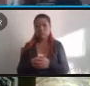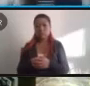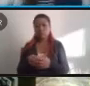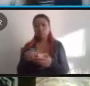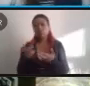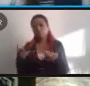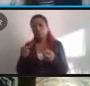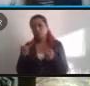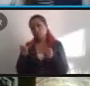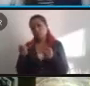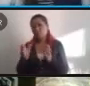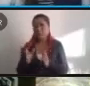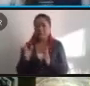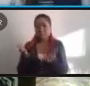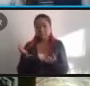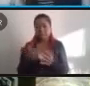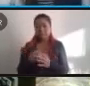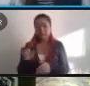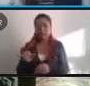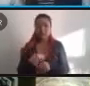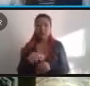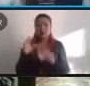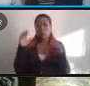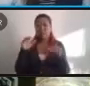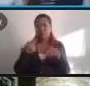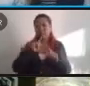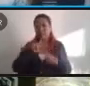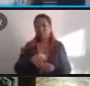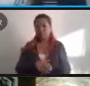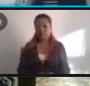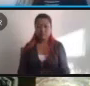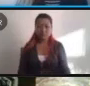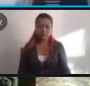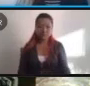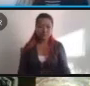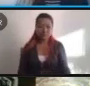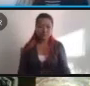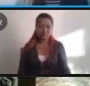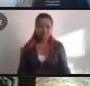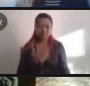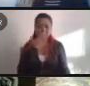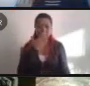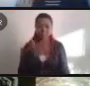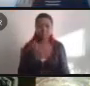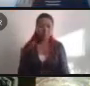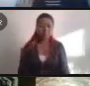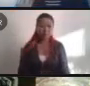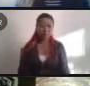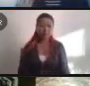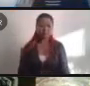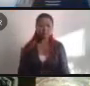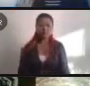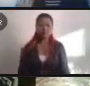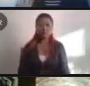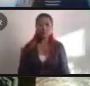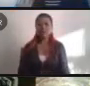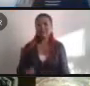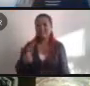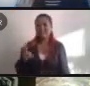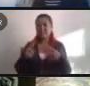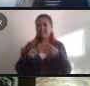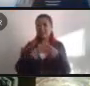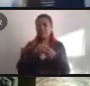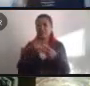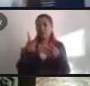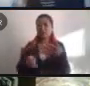controllers, if you will. Hopefully that answered the mail. Thank you. And as a follow-up,